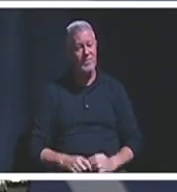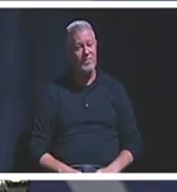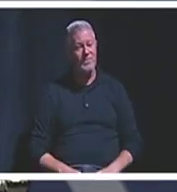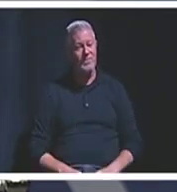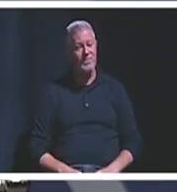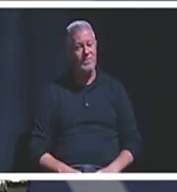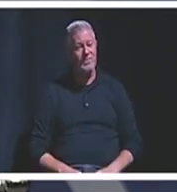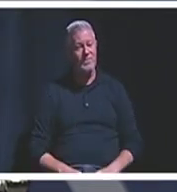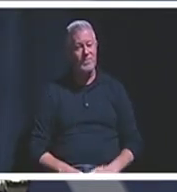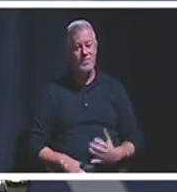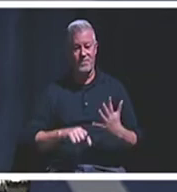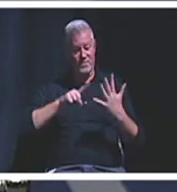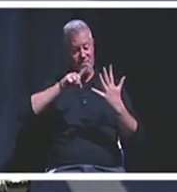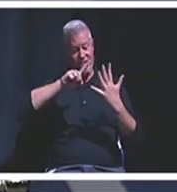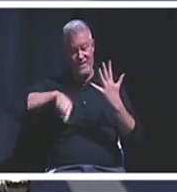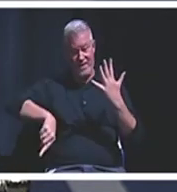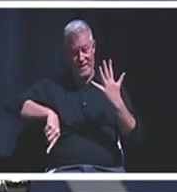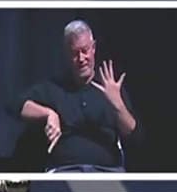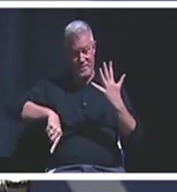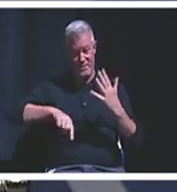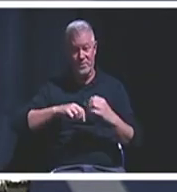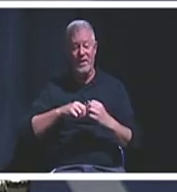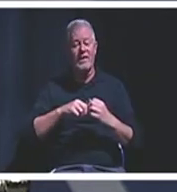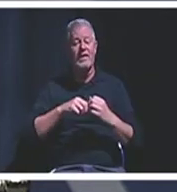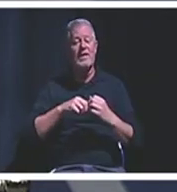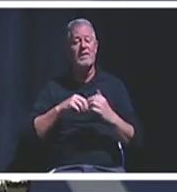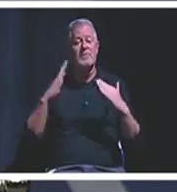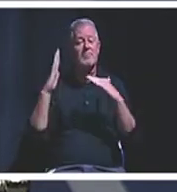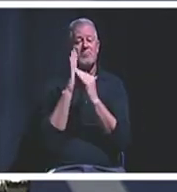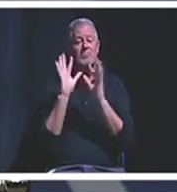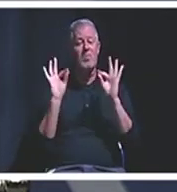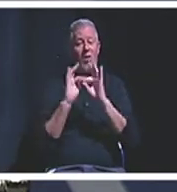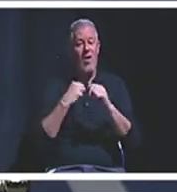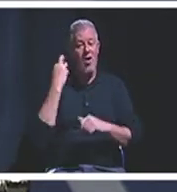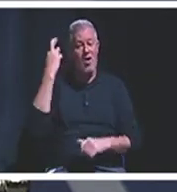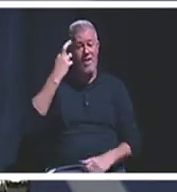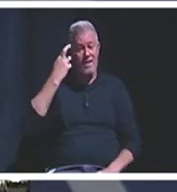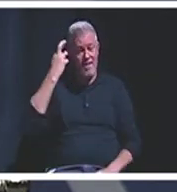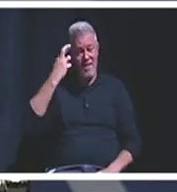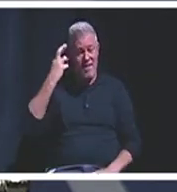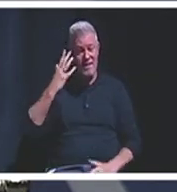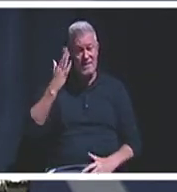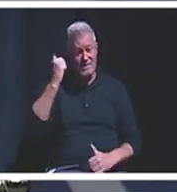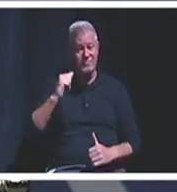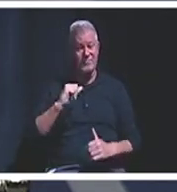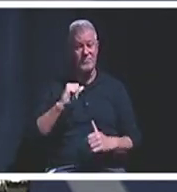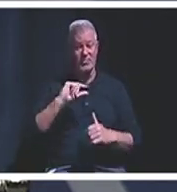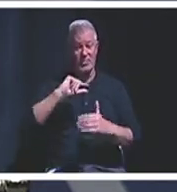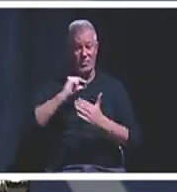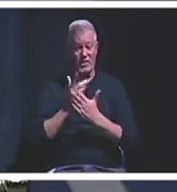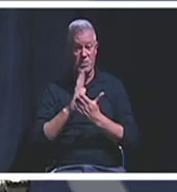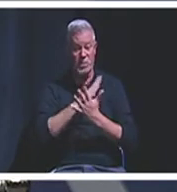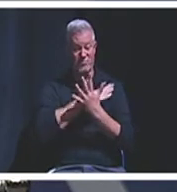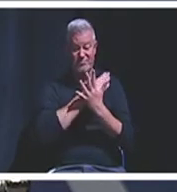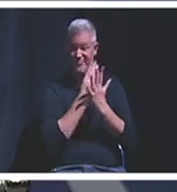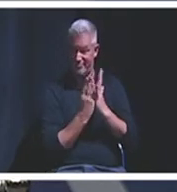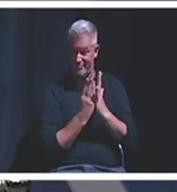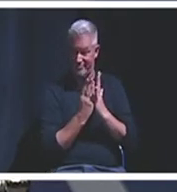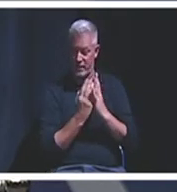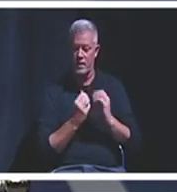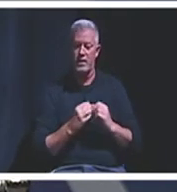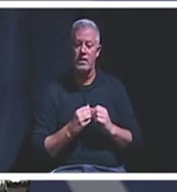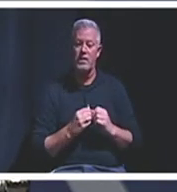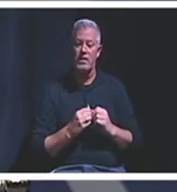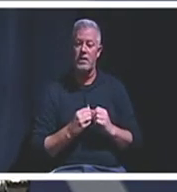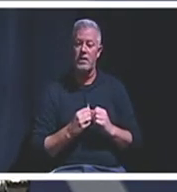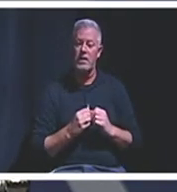Finally, one of the most important things that I realized through graduate school is this: to make the